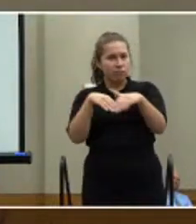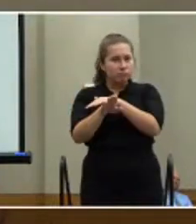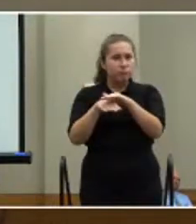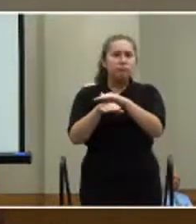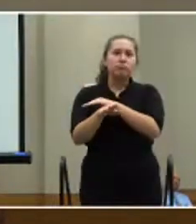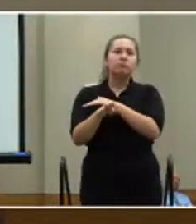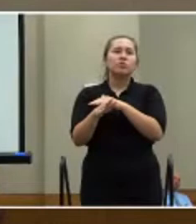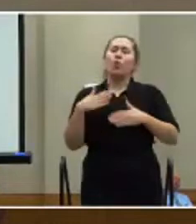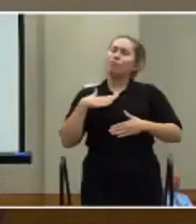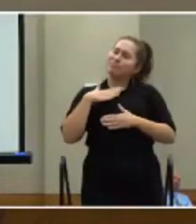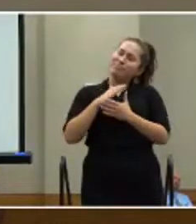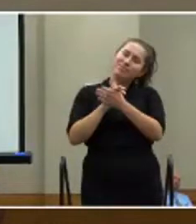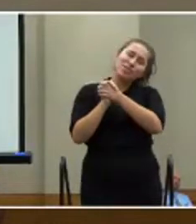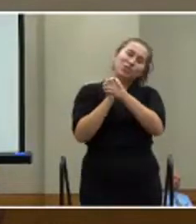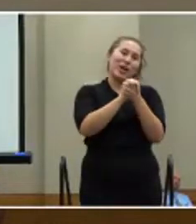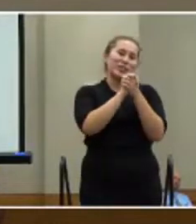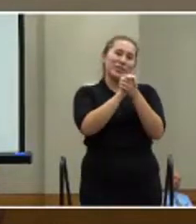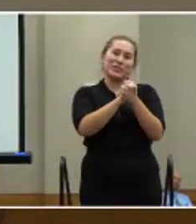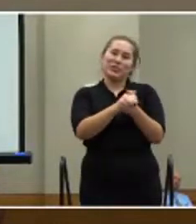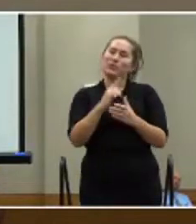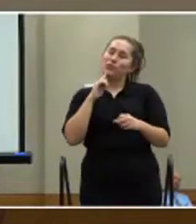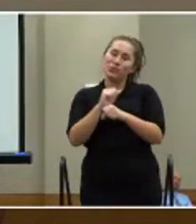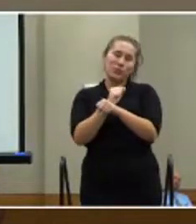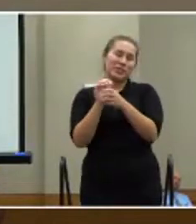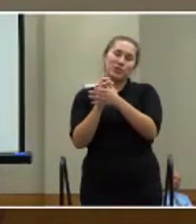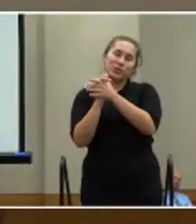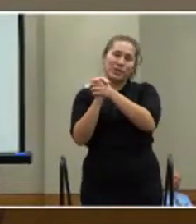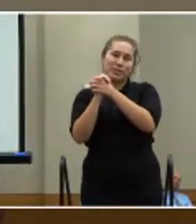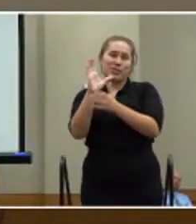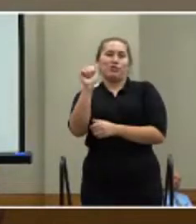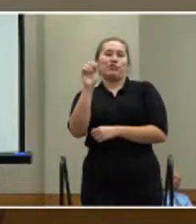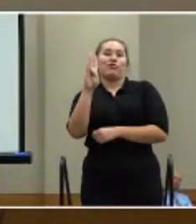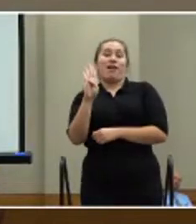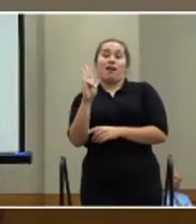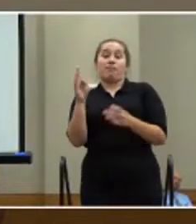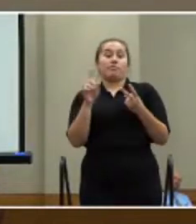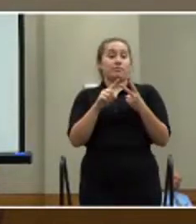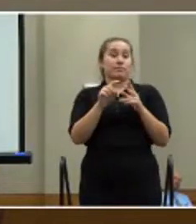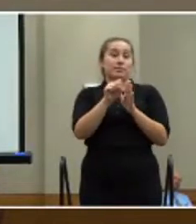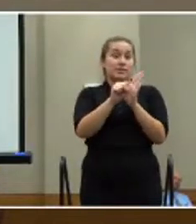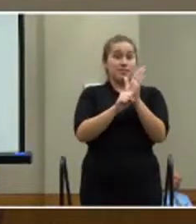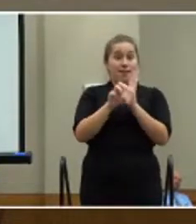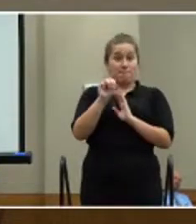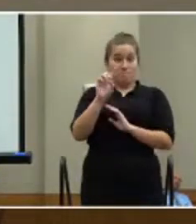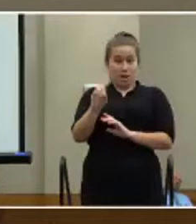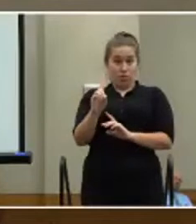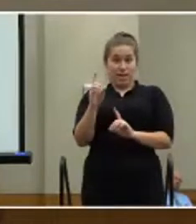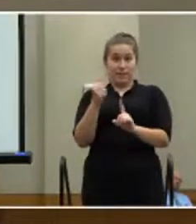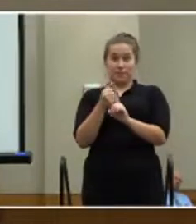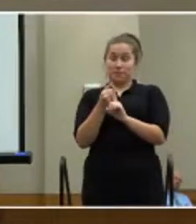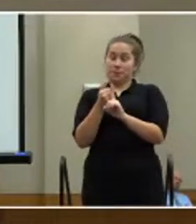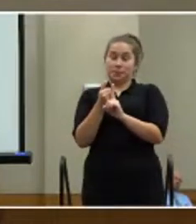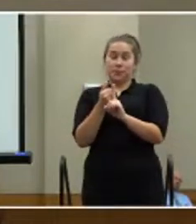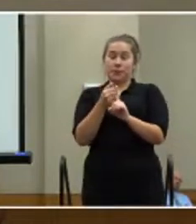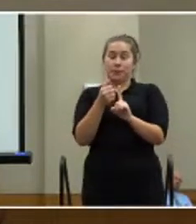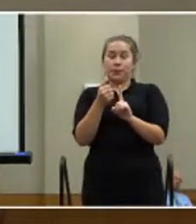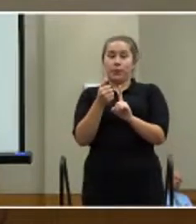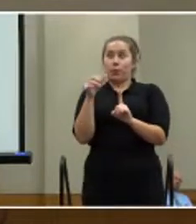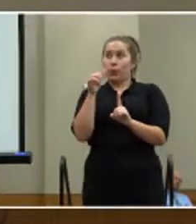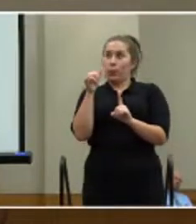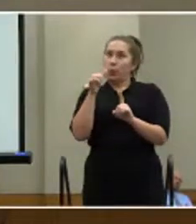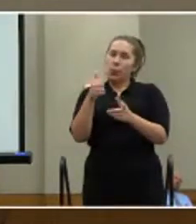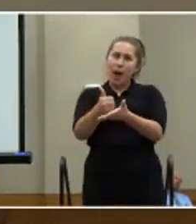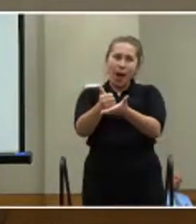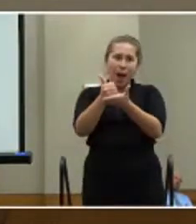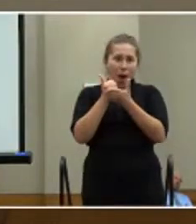really a heartfelt congratulations to CRAB and to the state of Maryland, for which has had a big hand in the